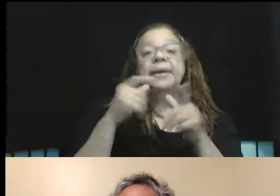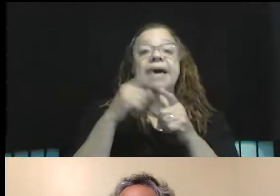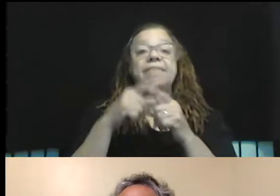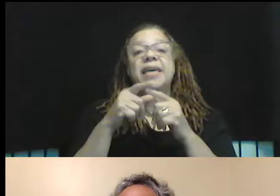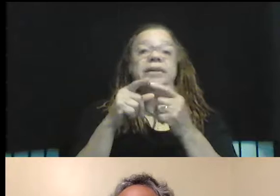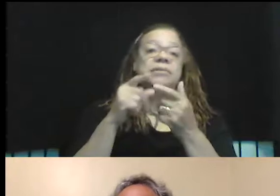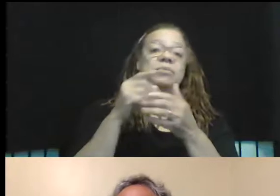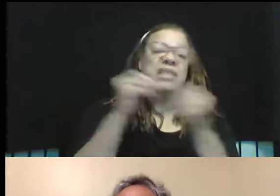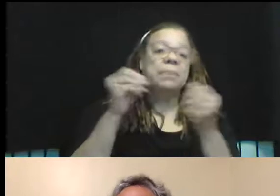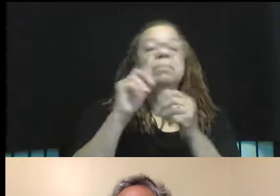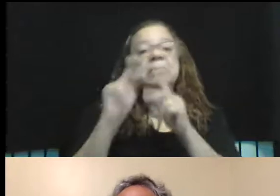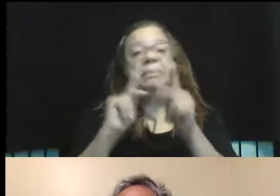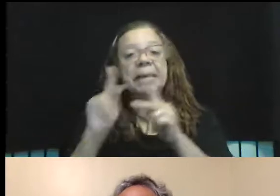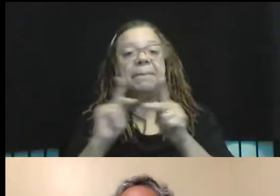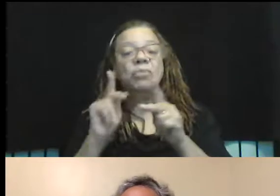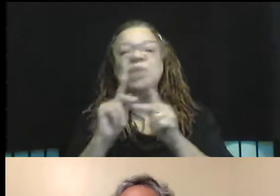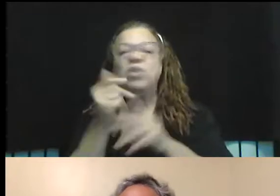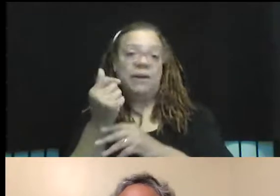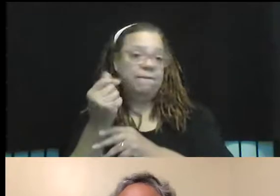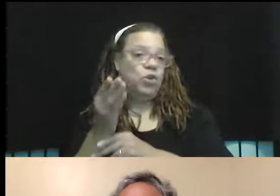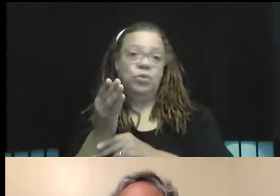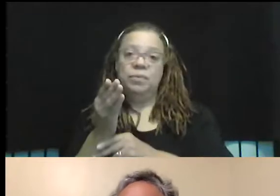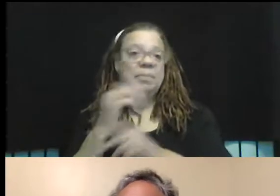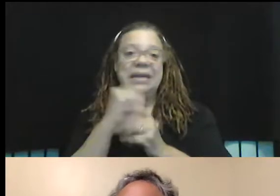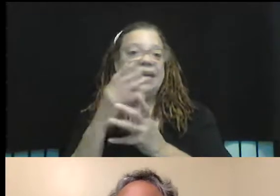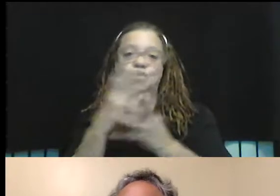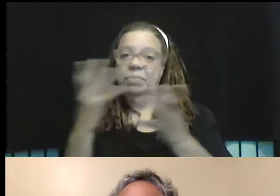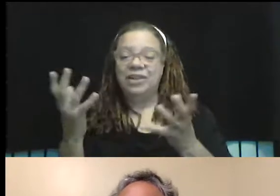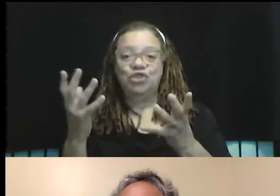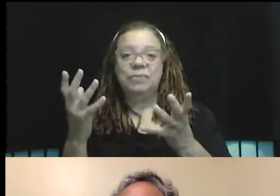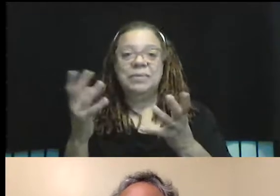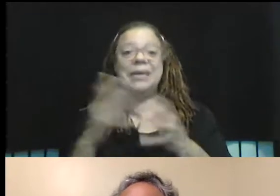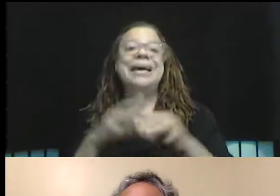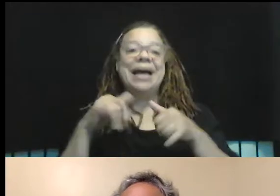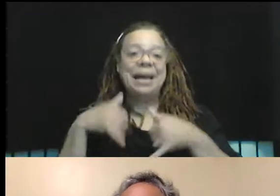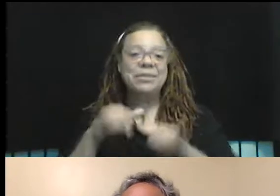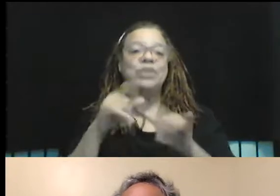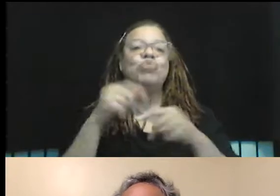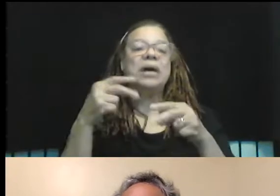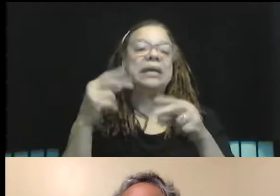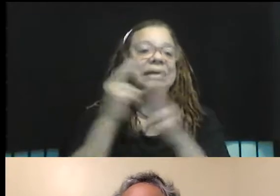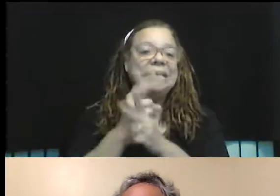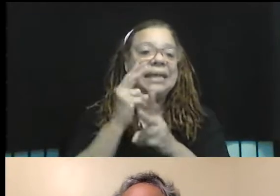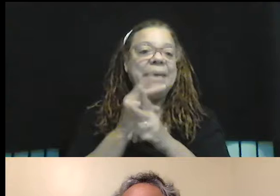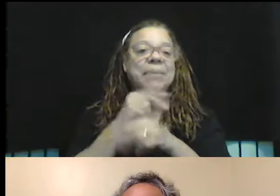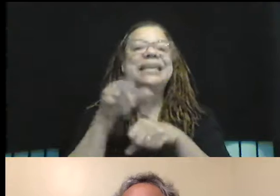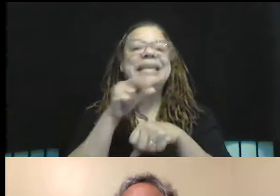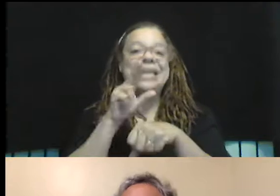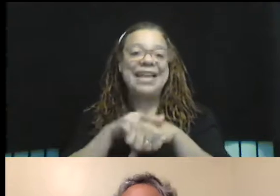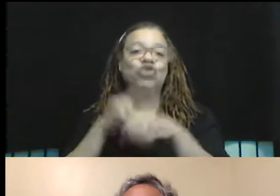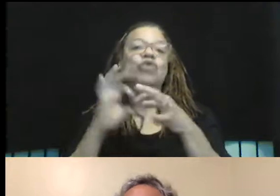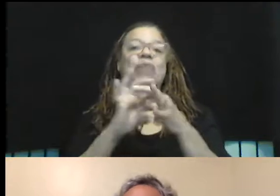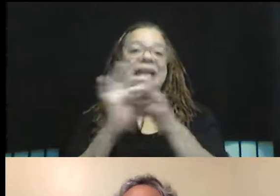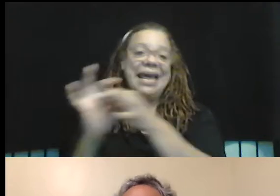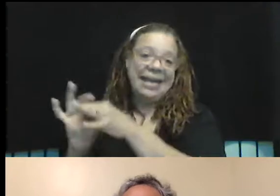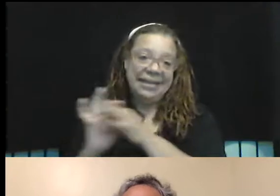figurative again, but I've only done a few. Hmm. But I'm still trying to keep them all like nature related Hmm.